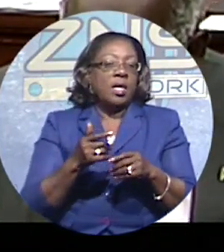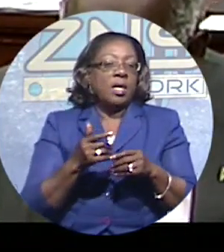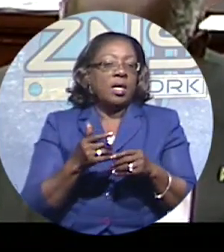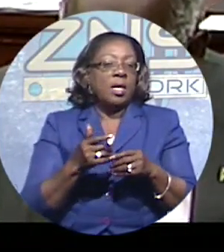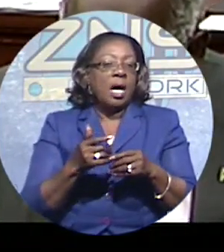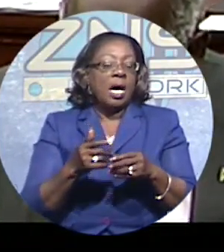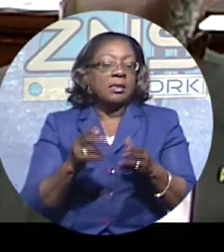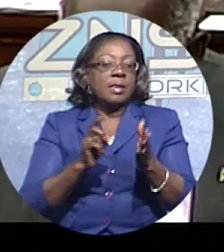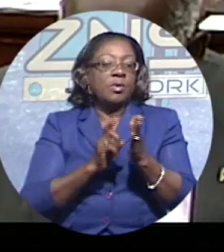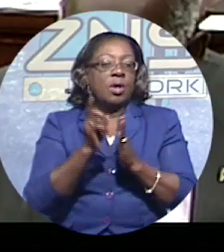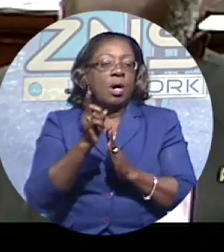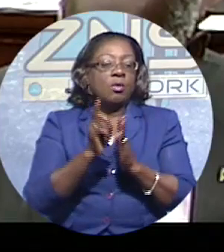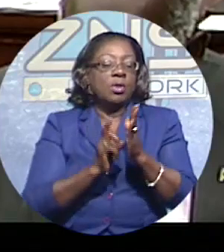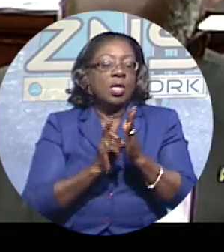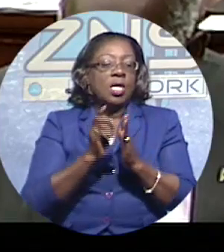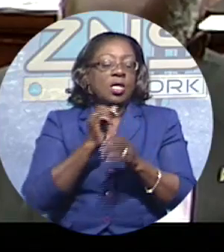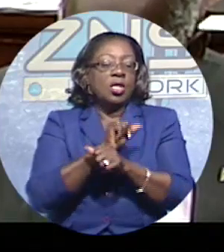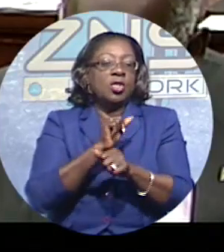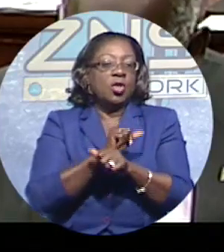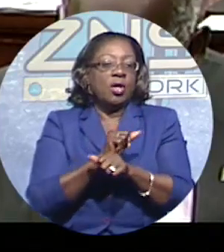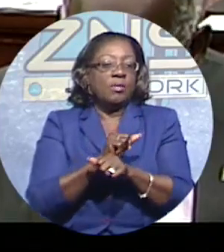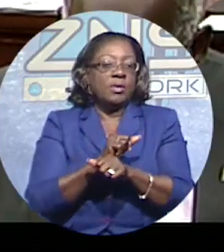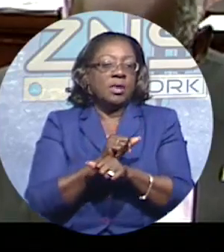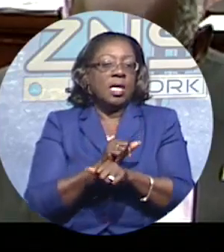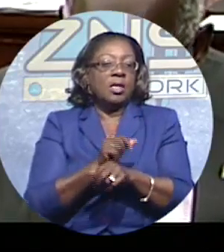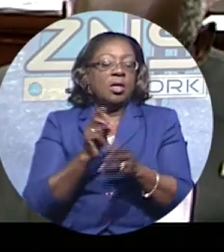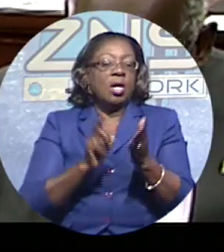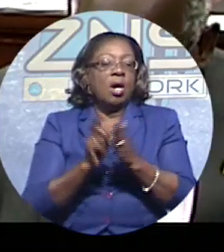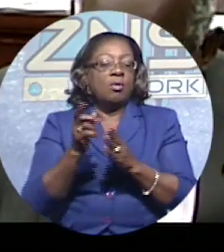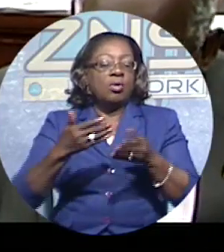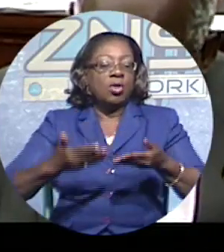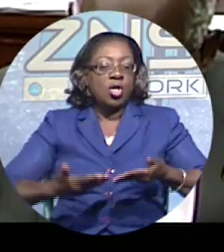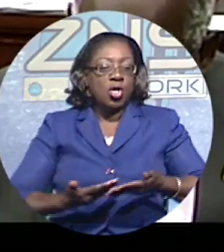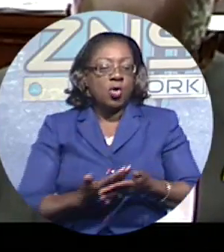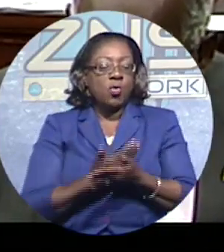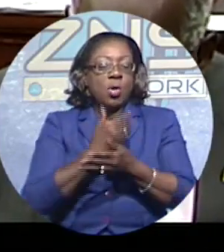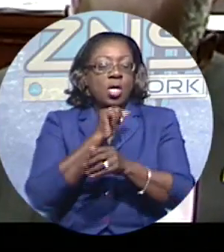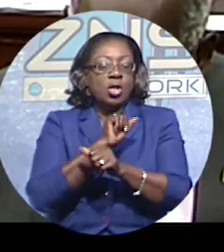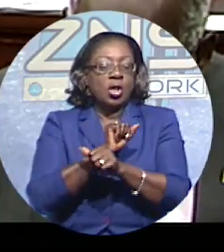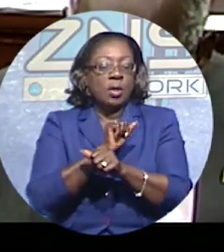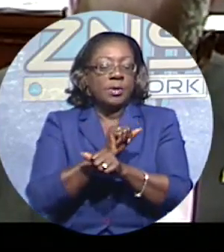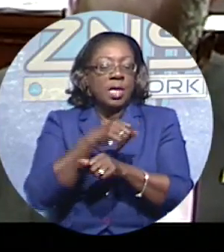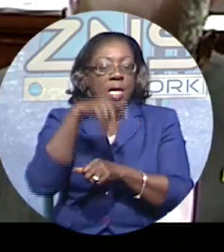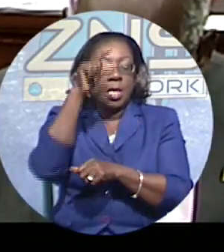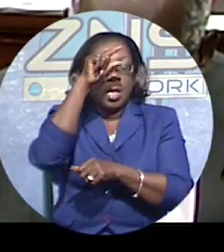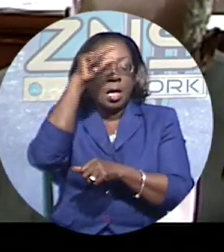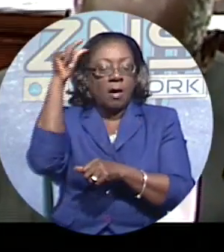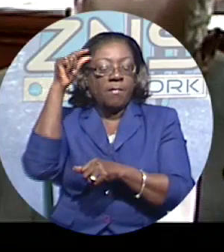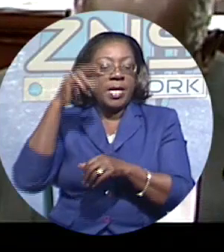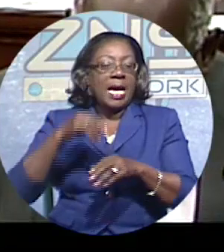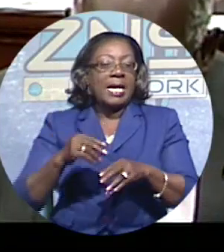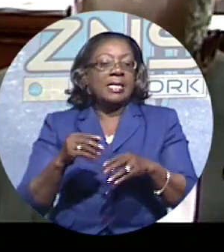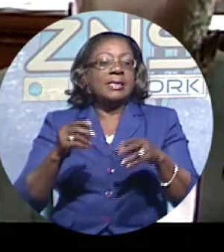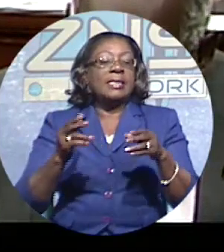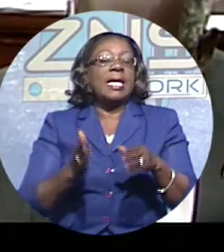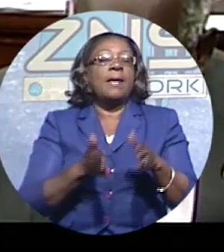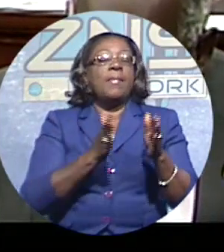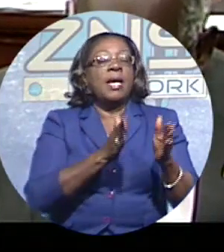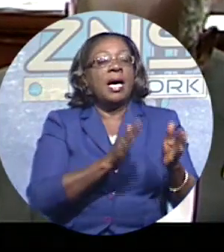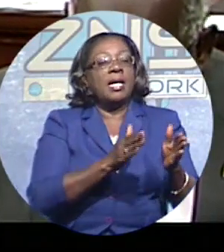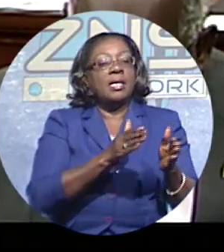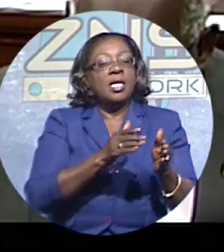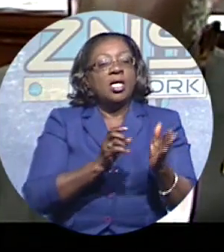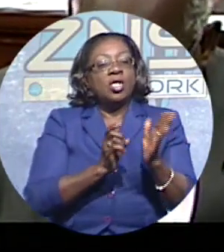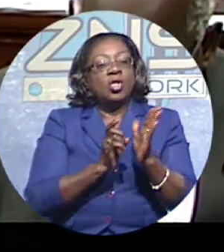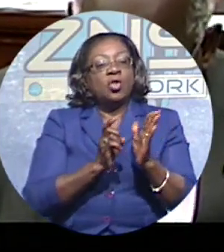to count the jobs and to count the new jobs. Prime Minister Christie says the government has a multifaceted plan, and